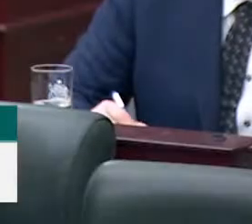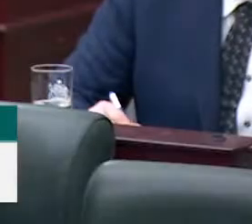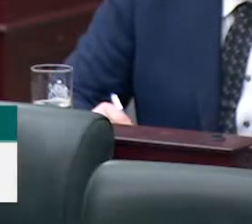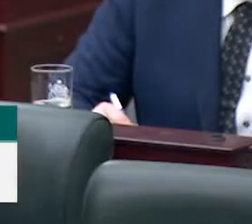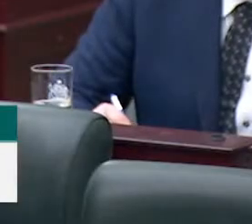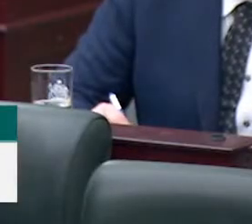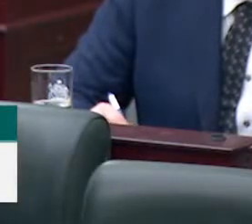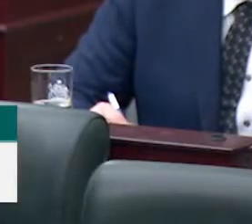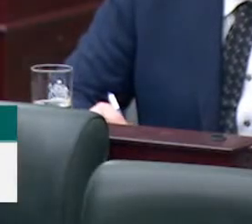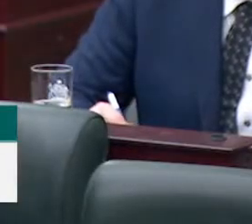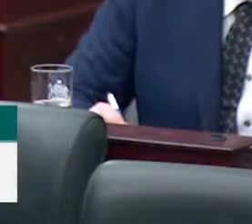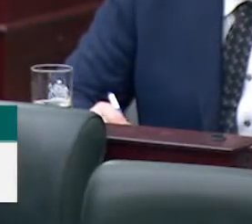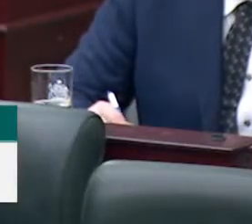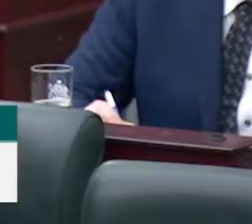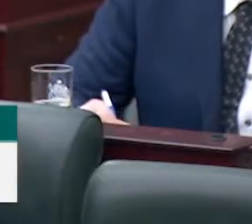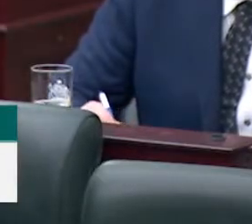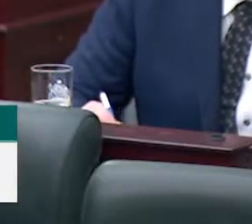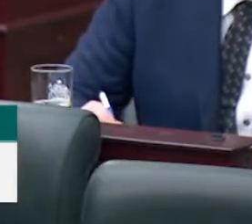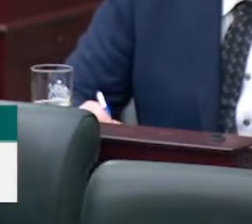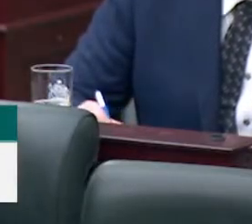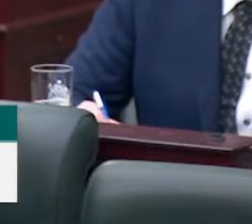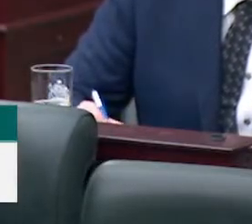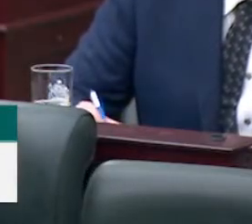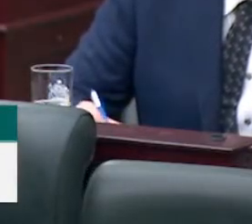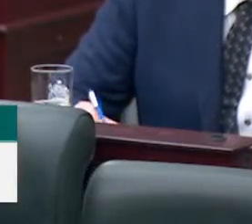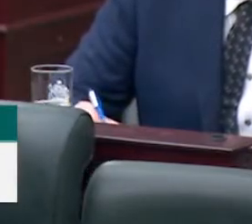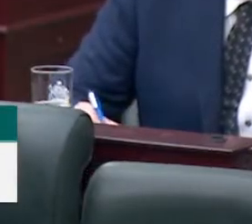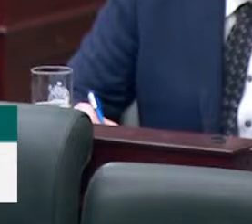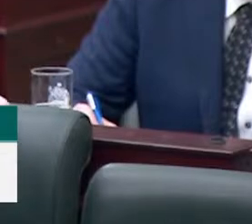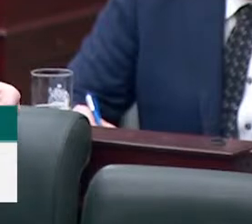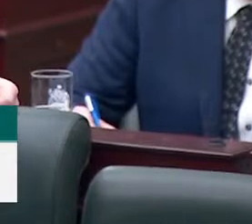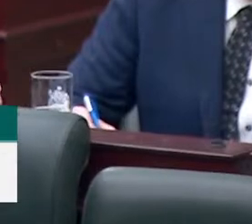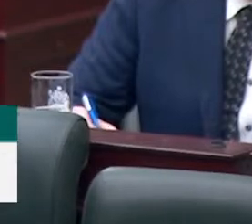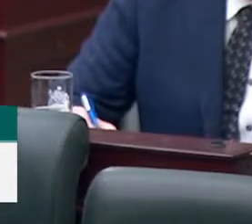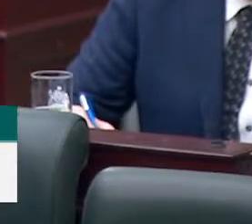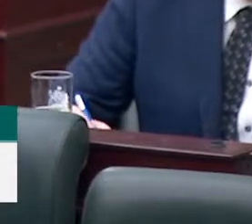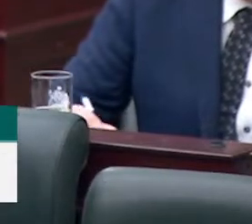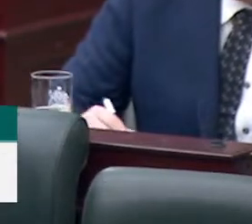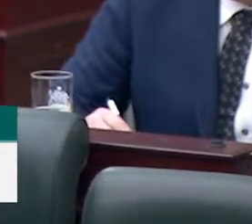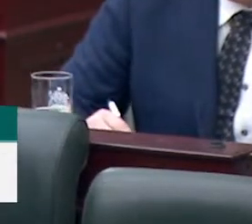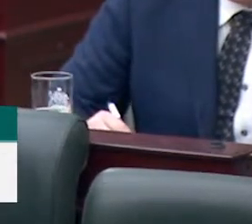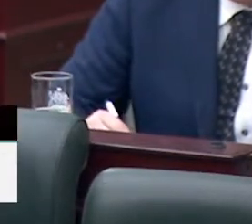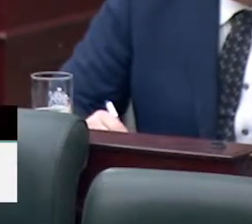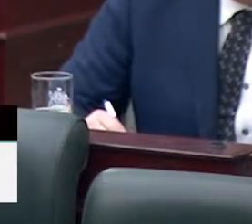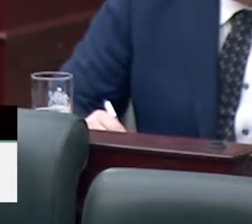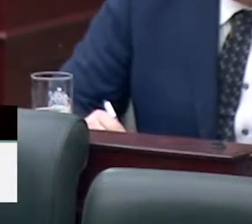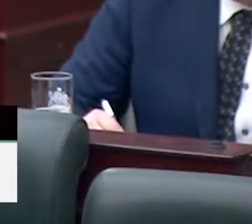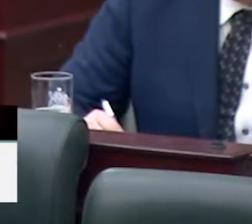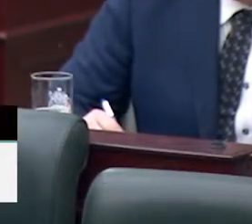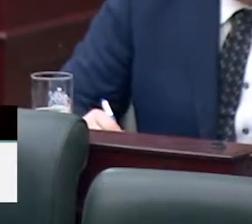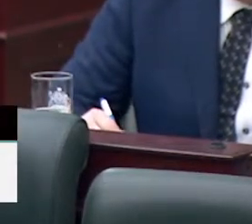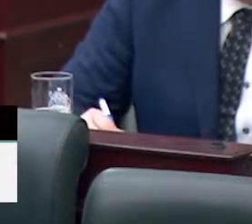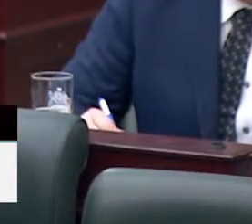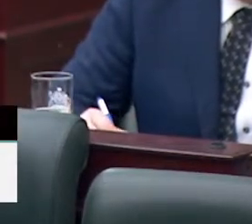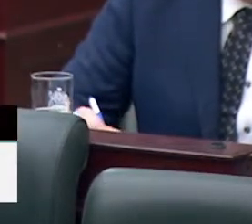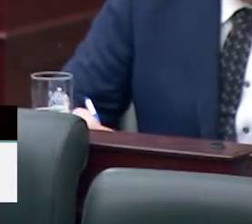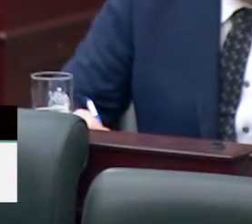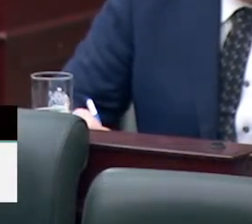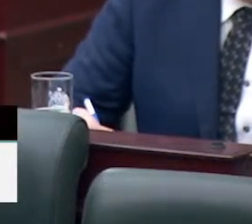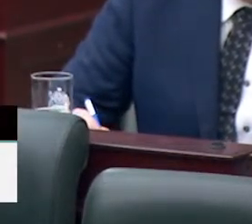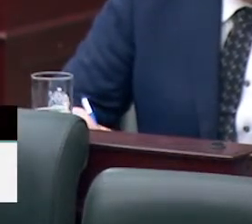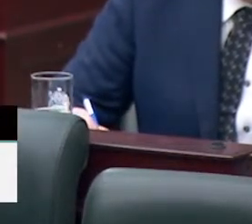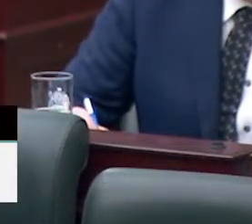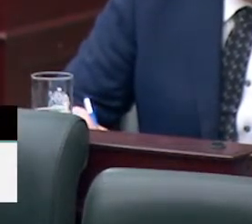a specific point of order so much as on convention Mr Speaker uh there's been a number of instances since we reconvened the legislature after